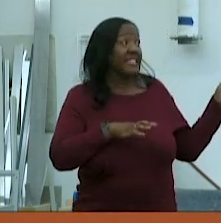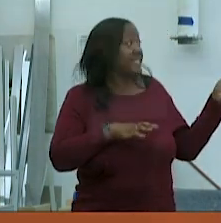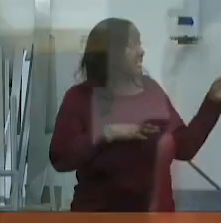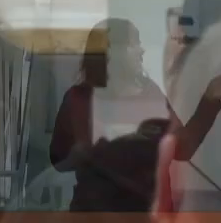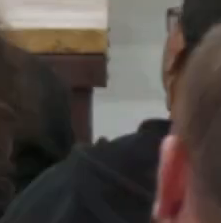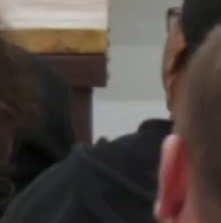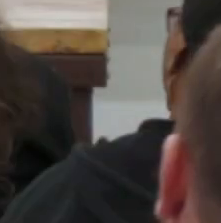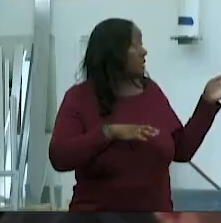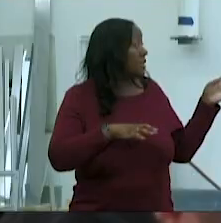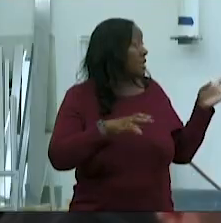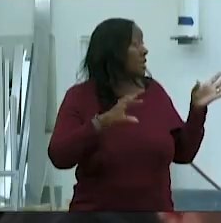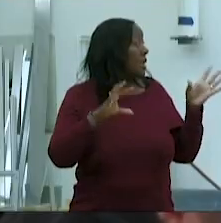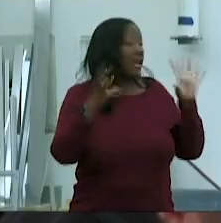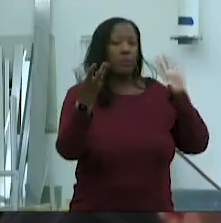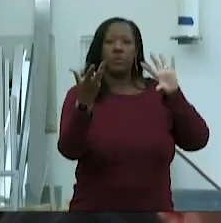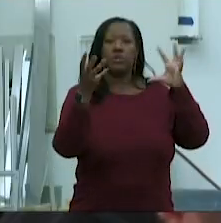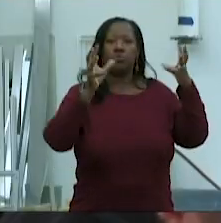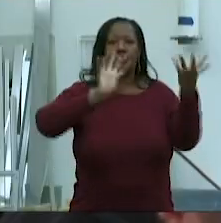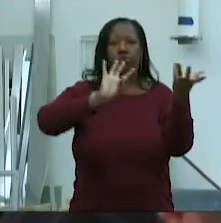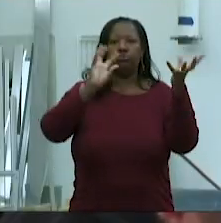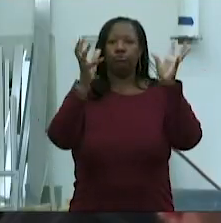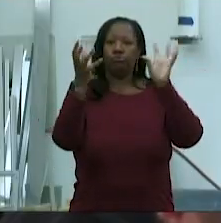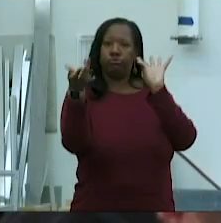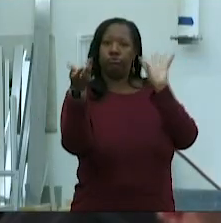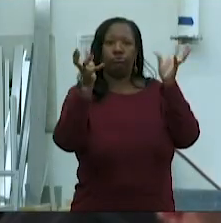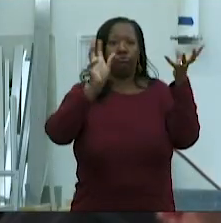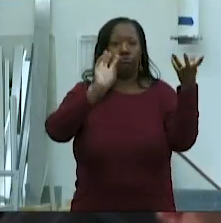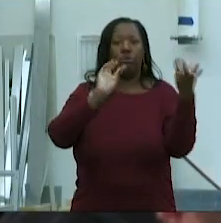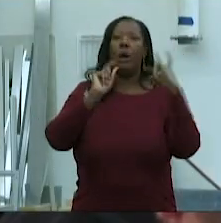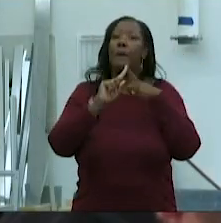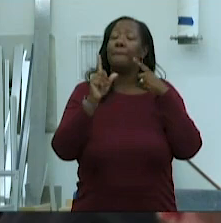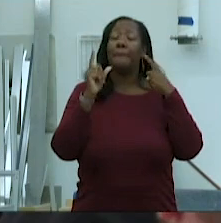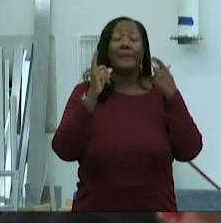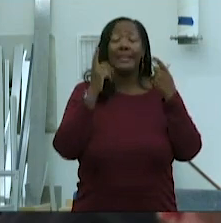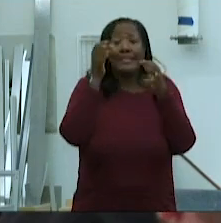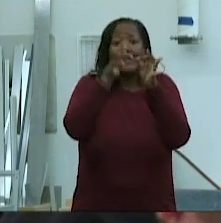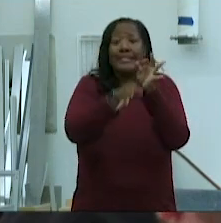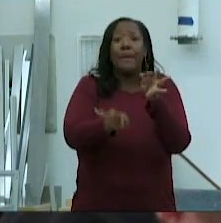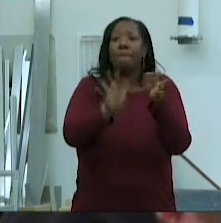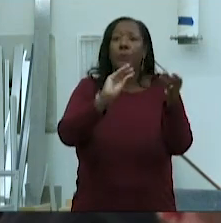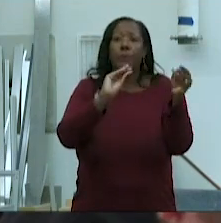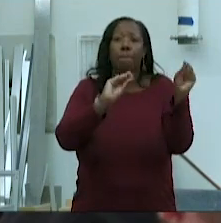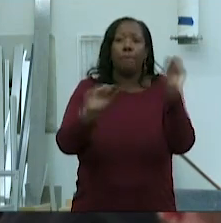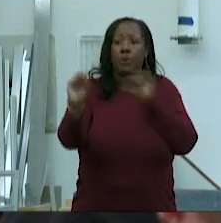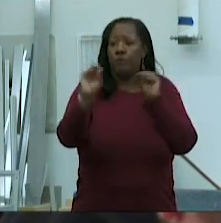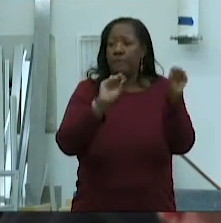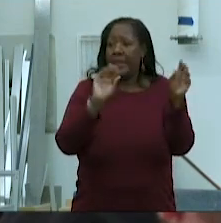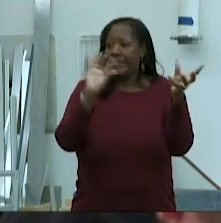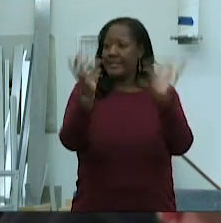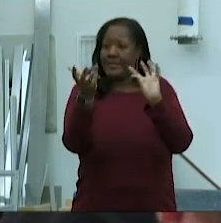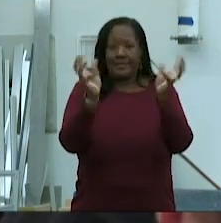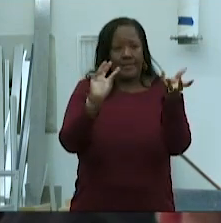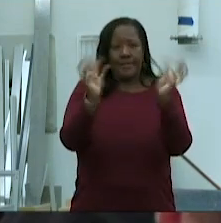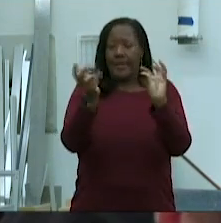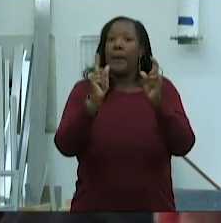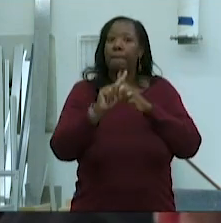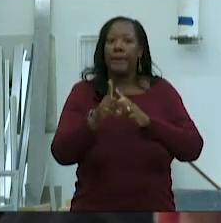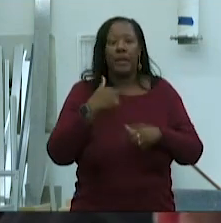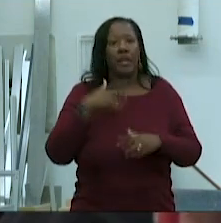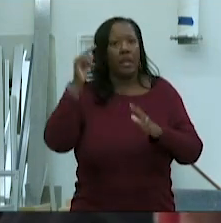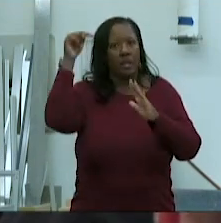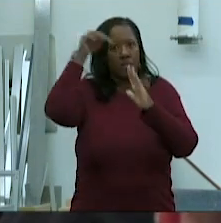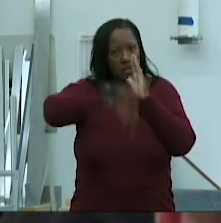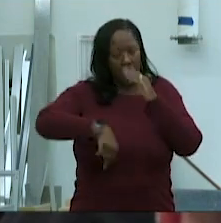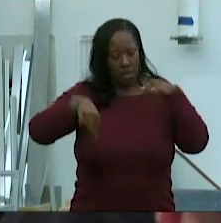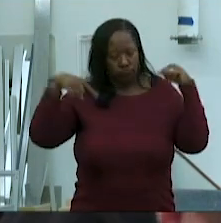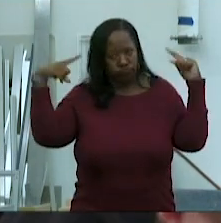literally did this, and it was a lot of mechanics for like a very simple movement. It was super cool to see, and it was amazing how it got engineered, but